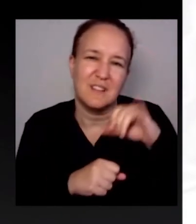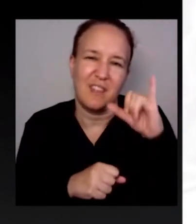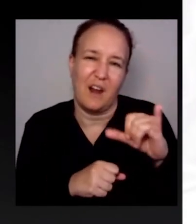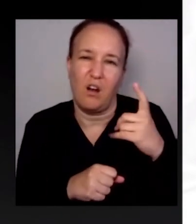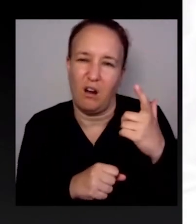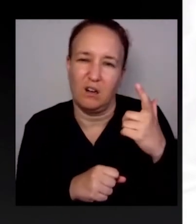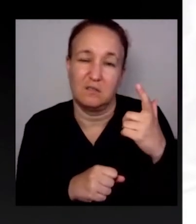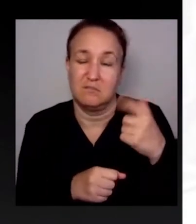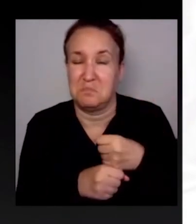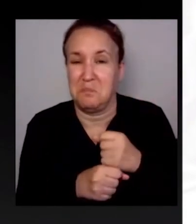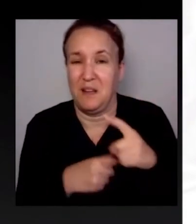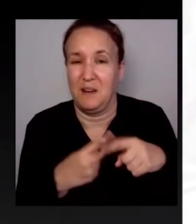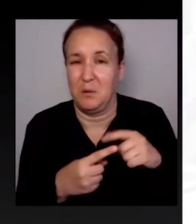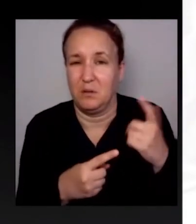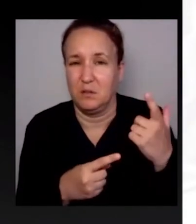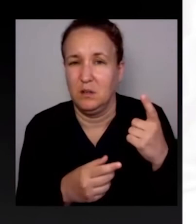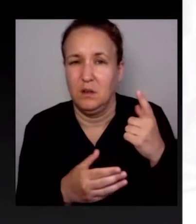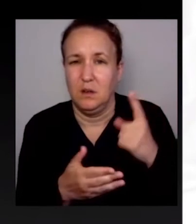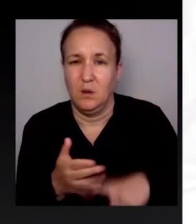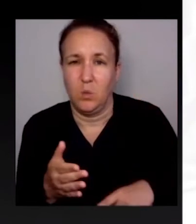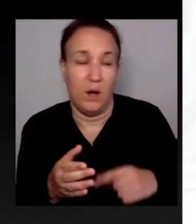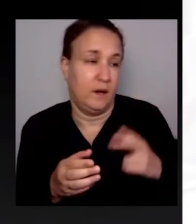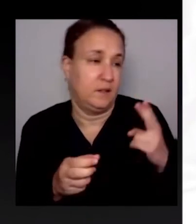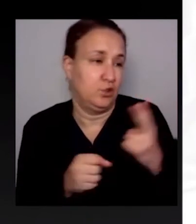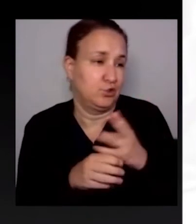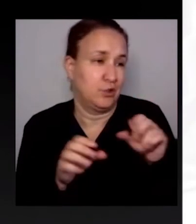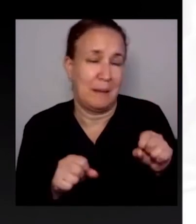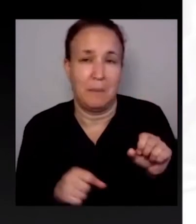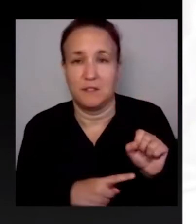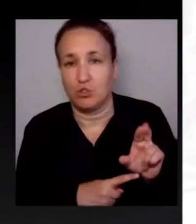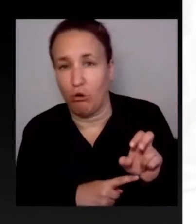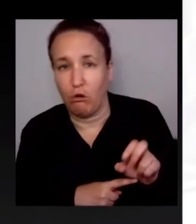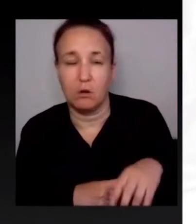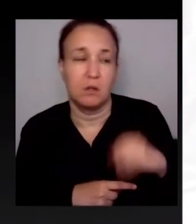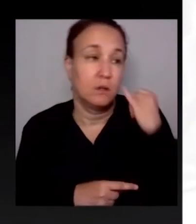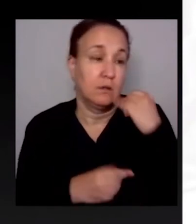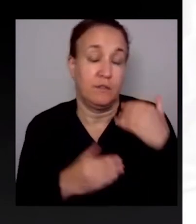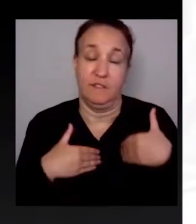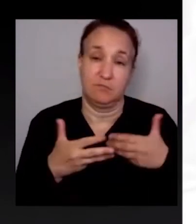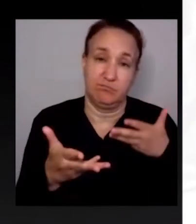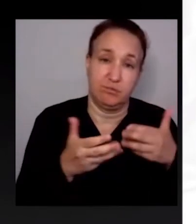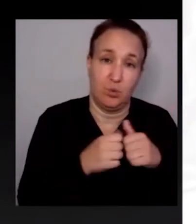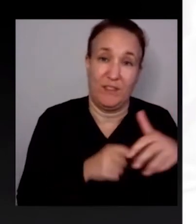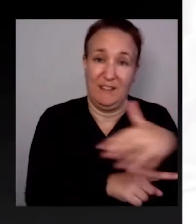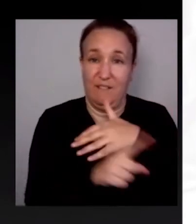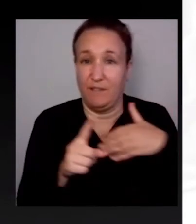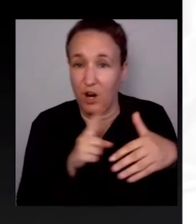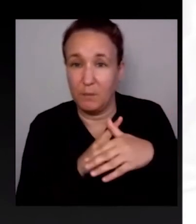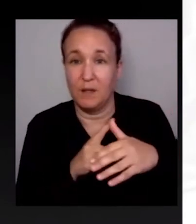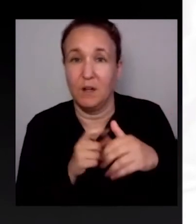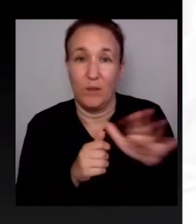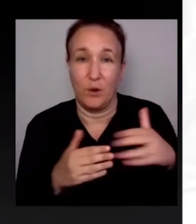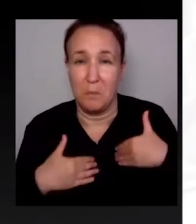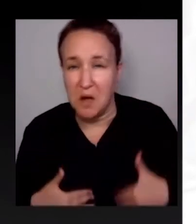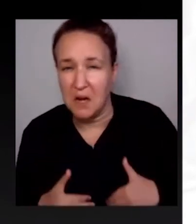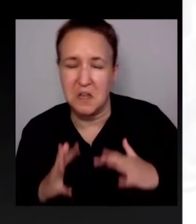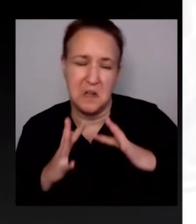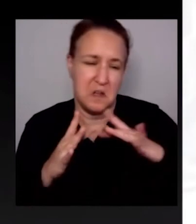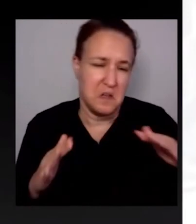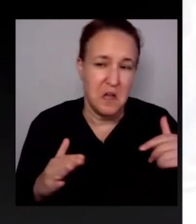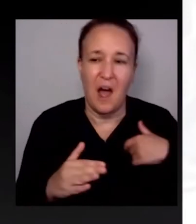about what capabilities a user has if they're physically interacting with their environment, like with their body. So I think there's a